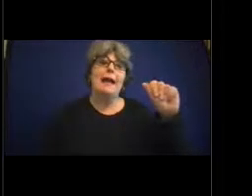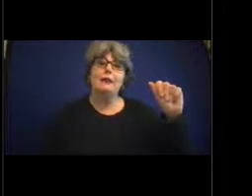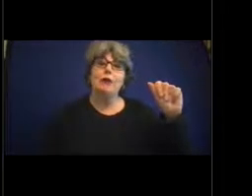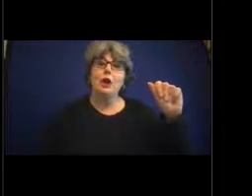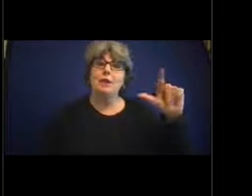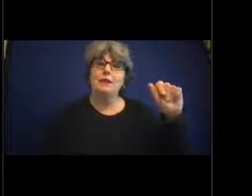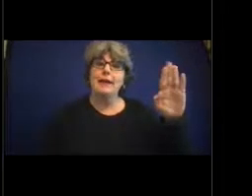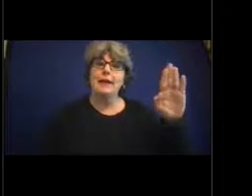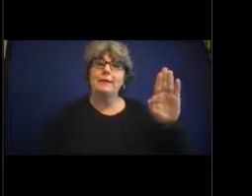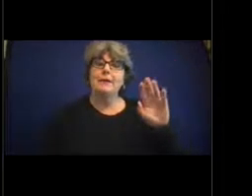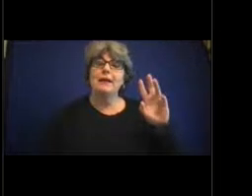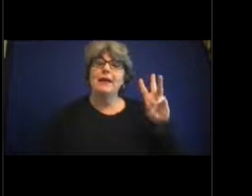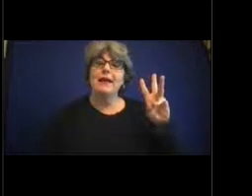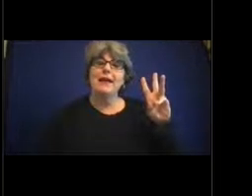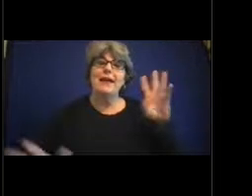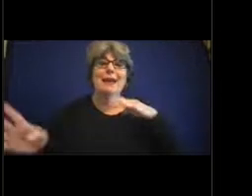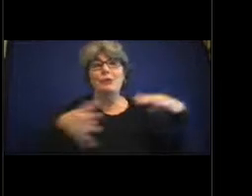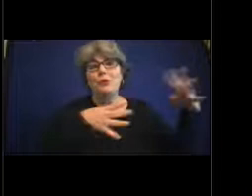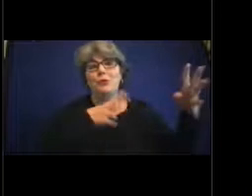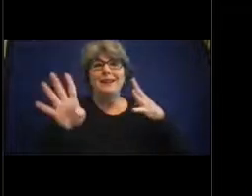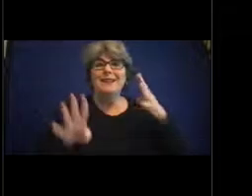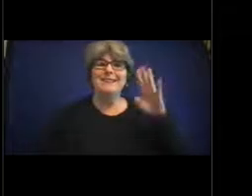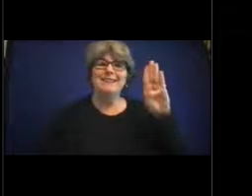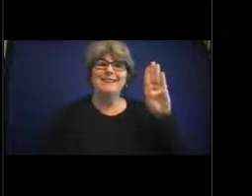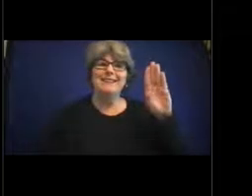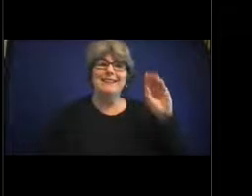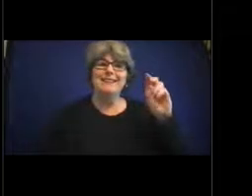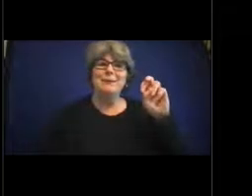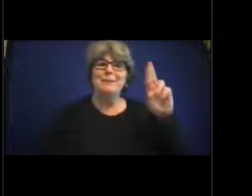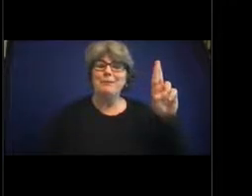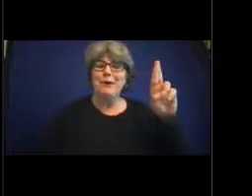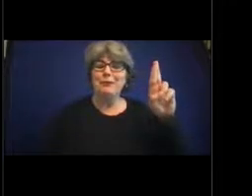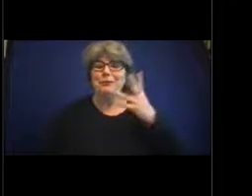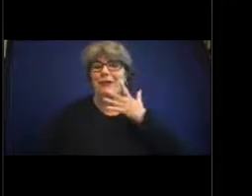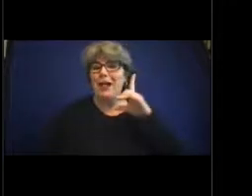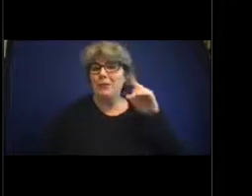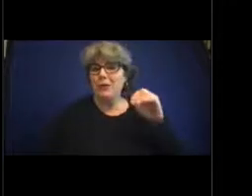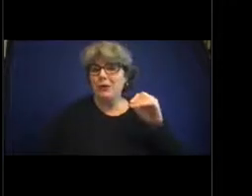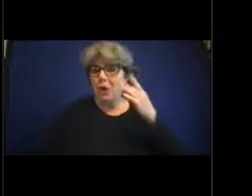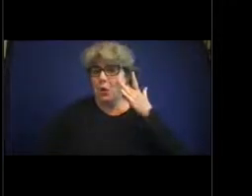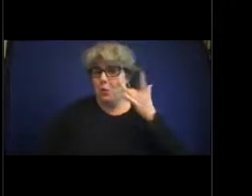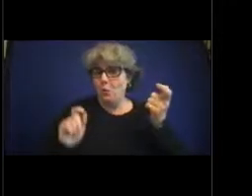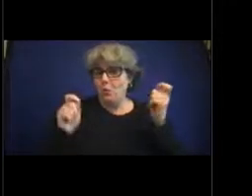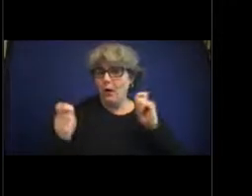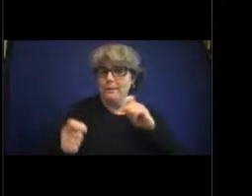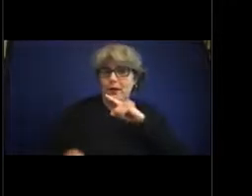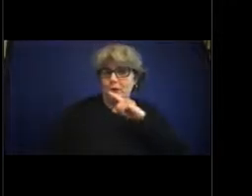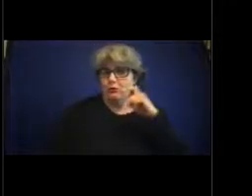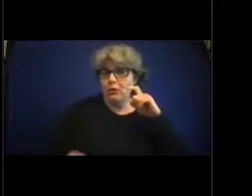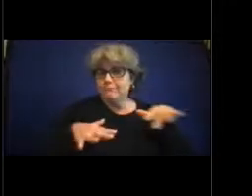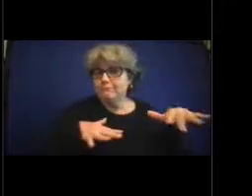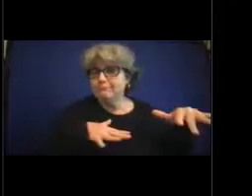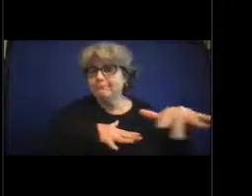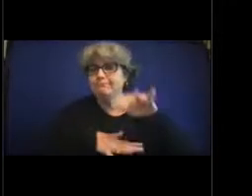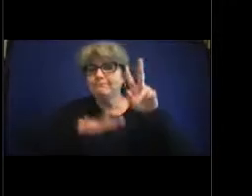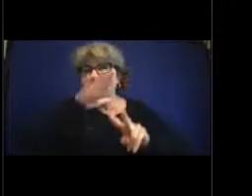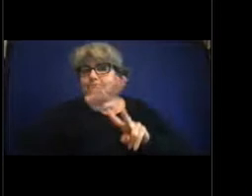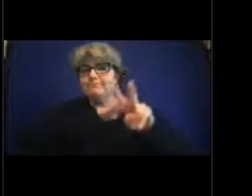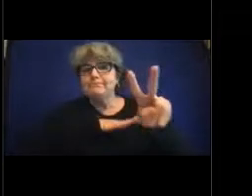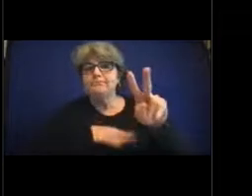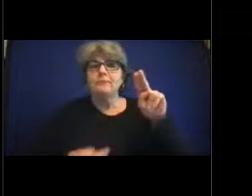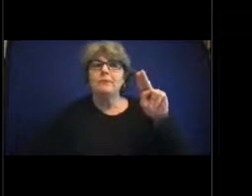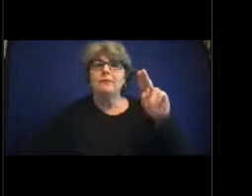in windy Boulder, Colorado. I research the causes of drought and changing climate and create drought outlooks for NOAA's partners